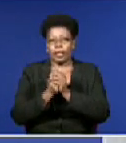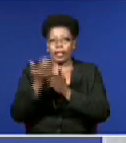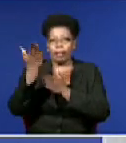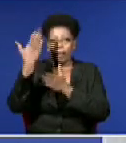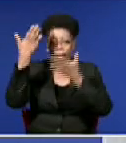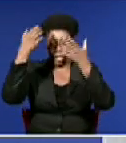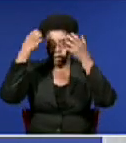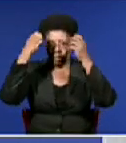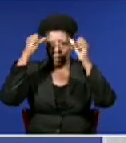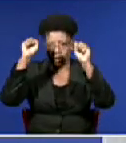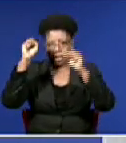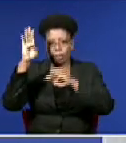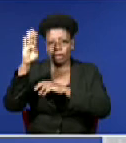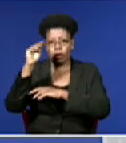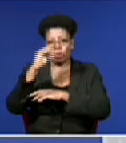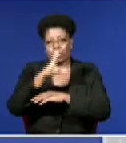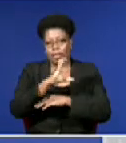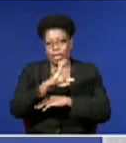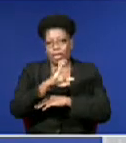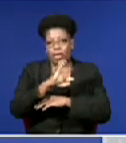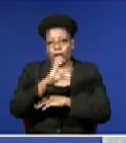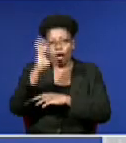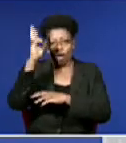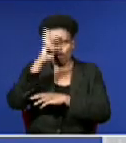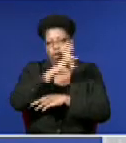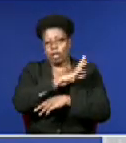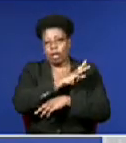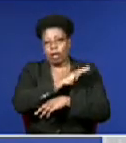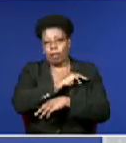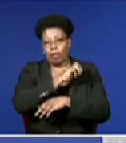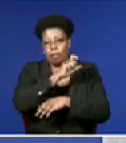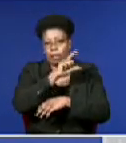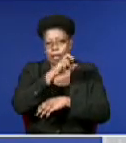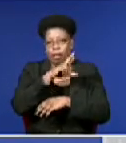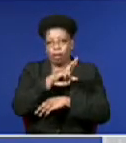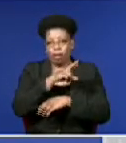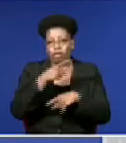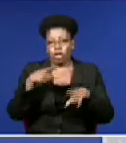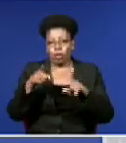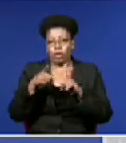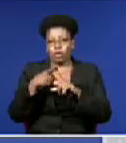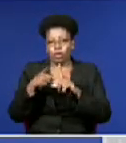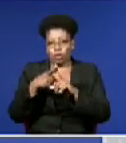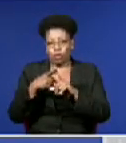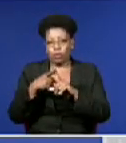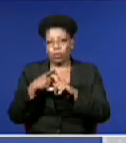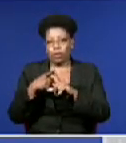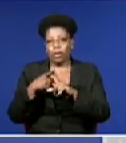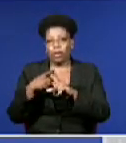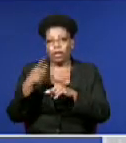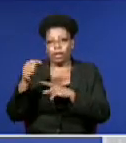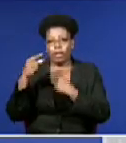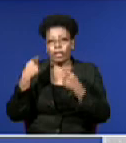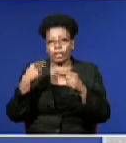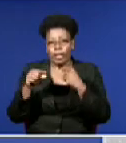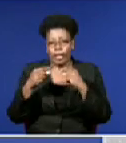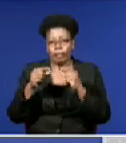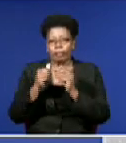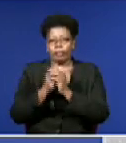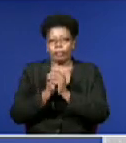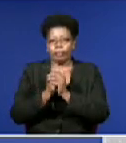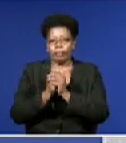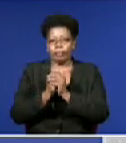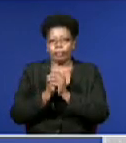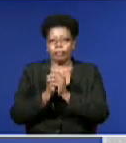president of the BOC, Wellington Miller, is making the trip to Peru for Pan Am. He's a part of the technical commission for